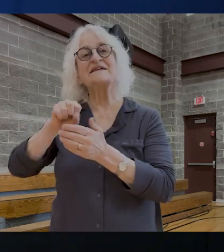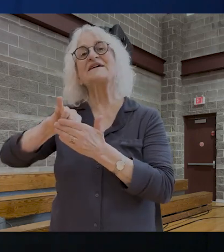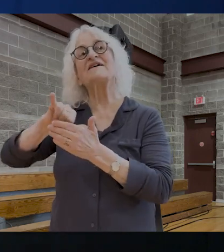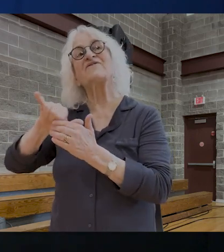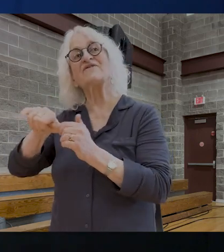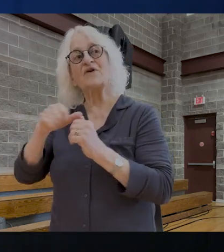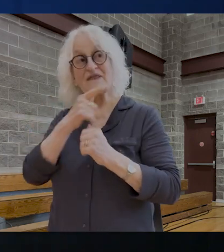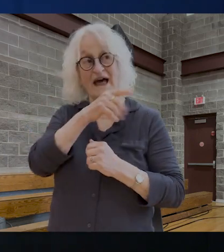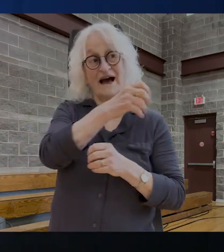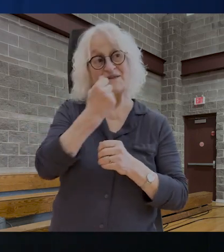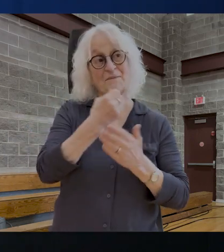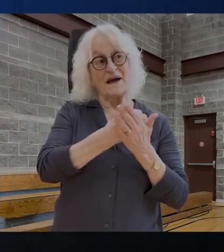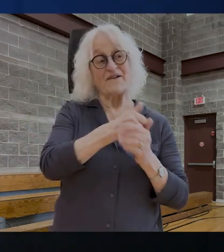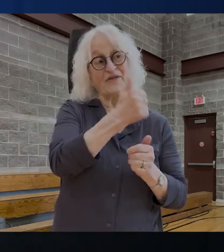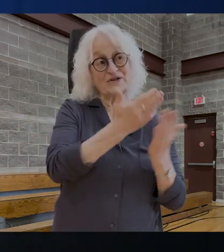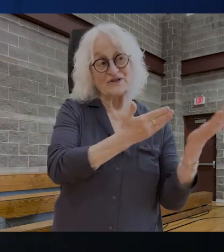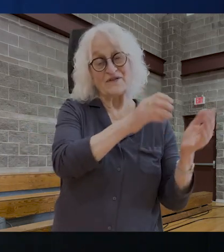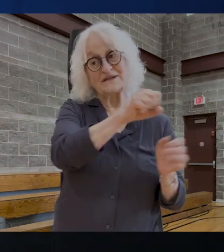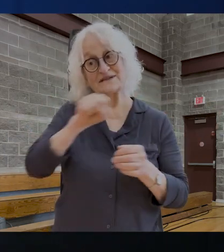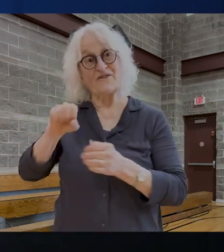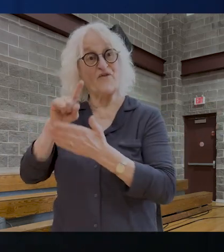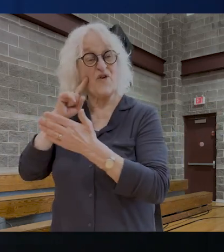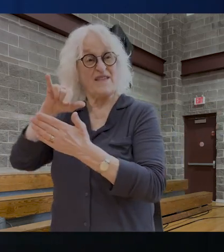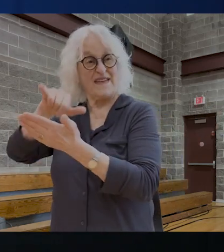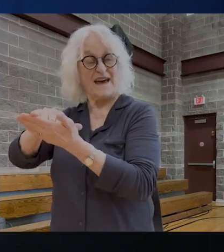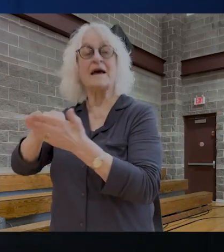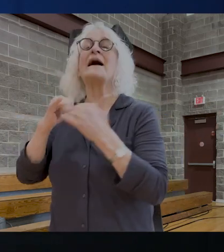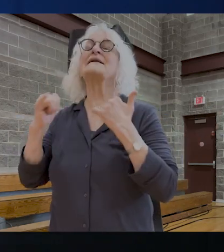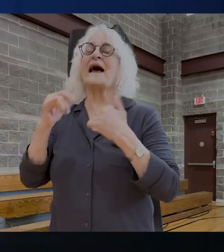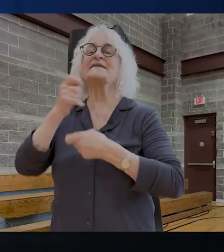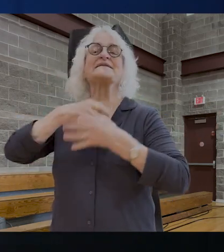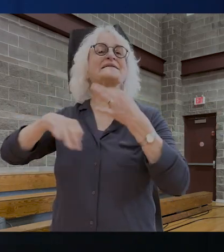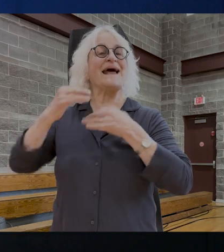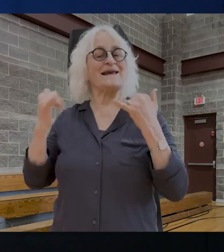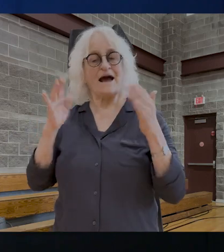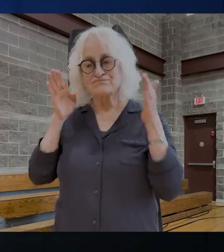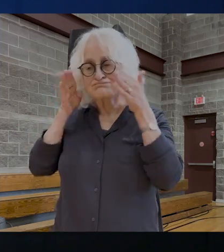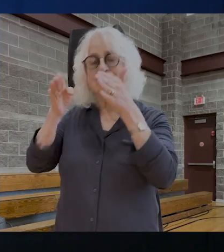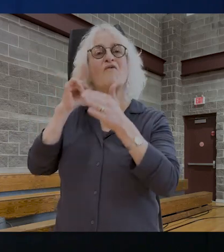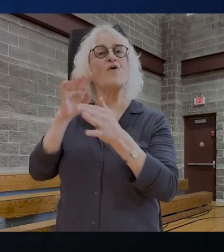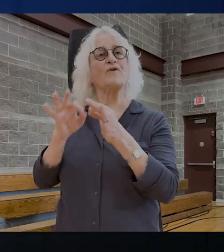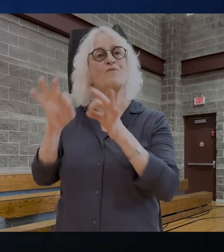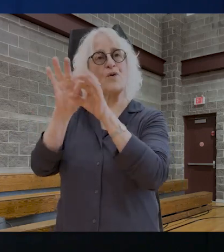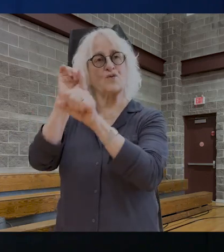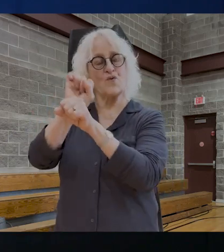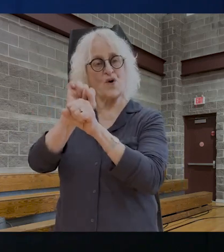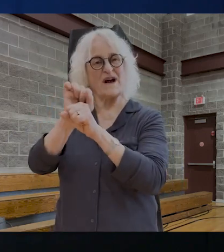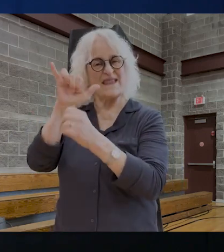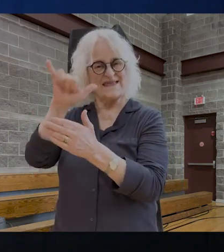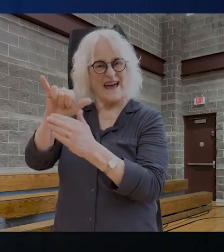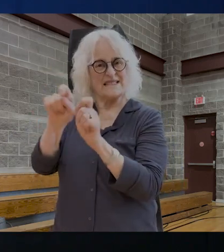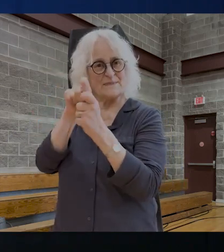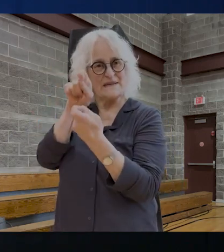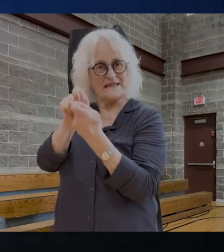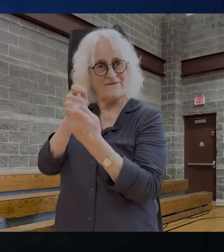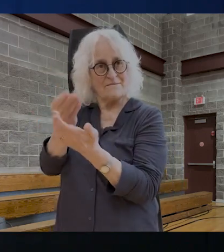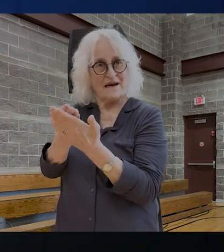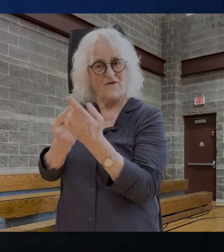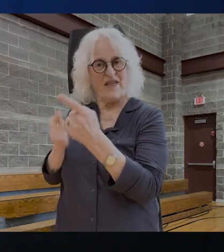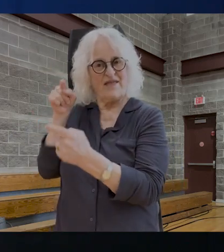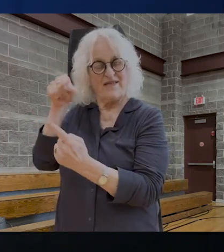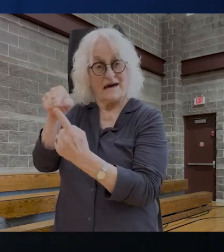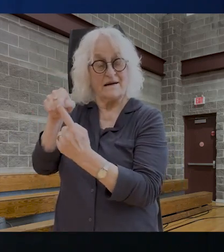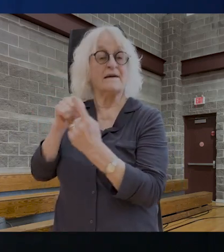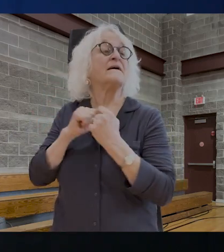other services in the city. So we're dedicating a line item there for the important work. This budget continues